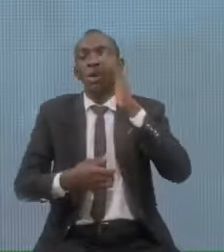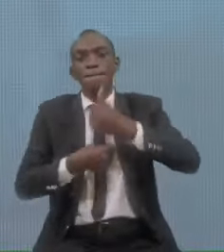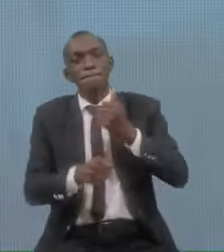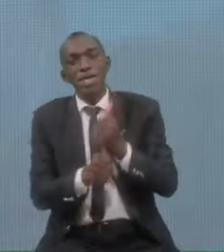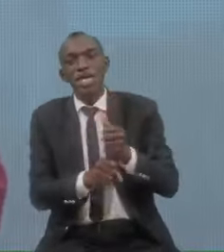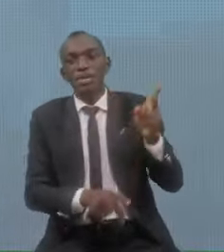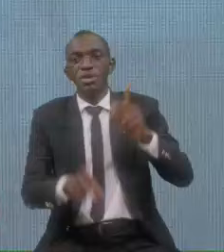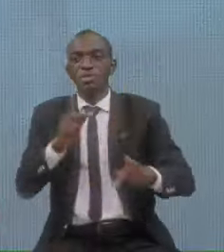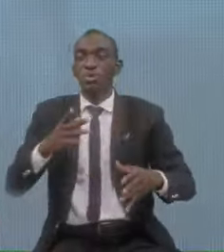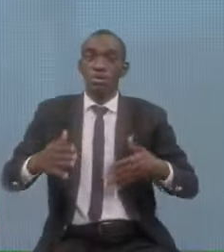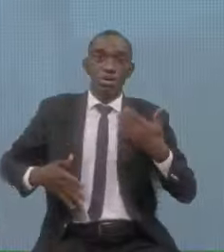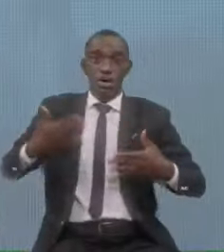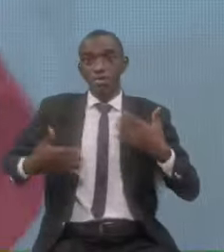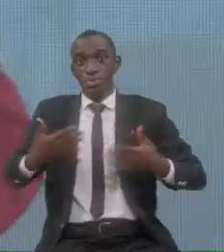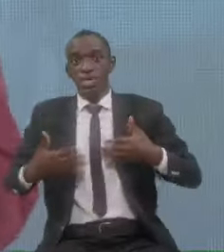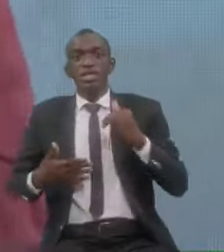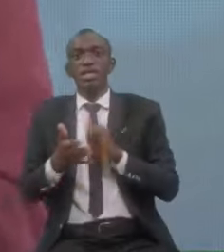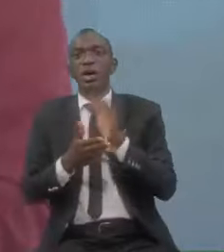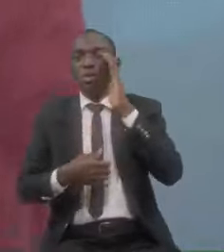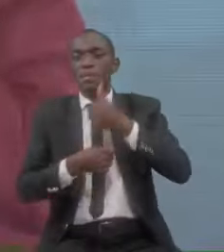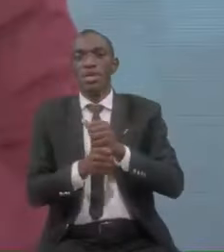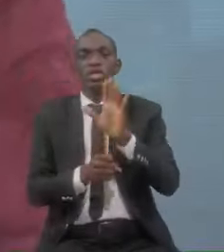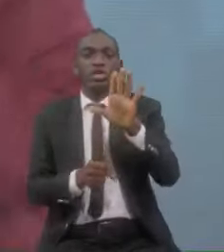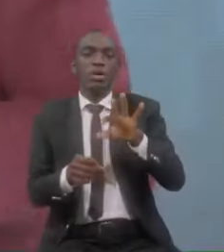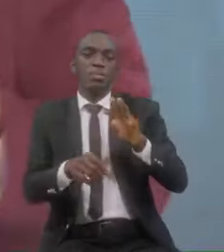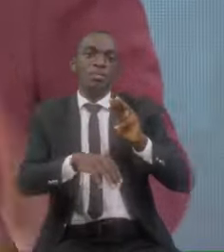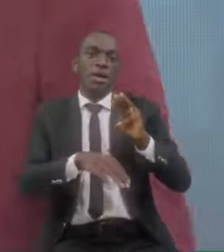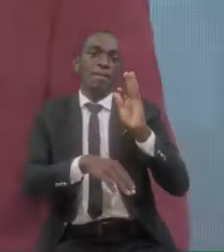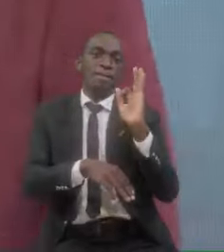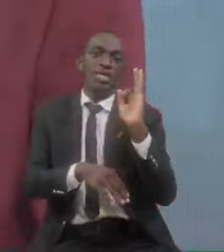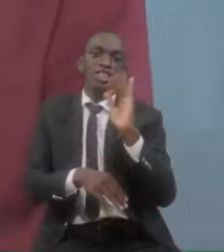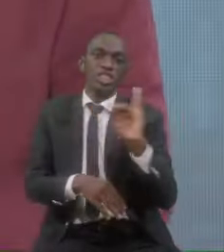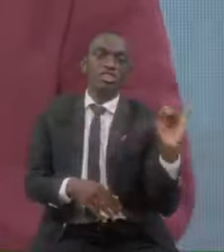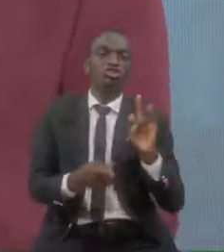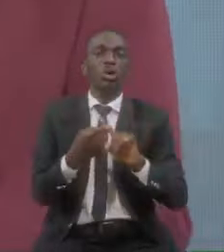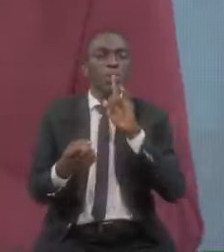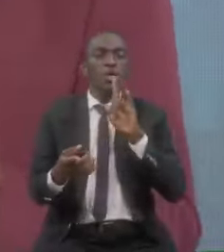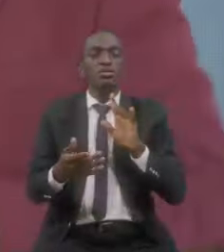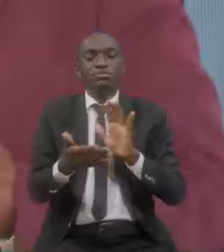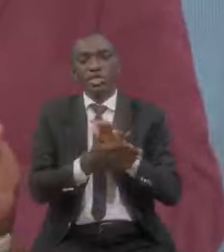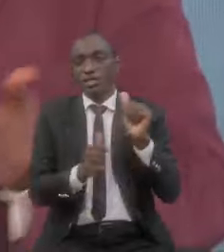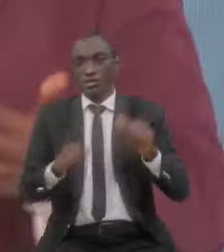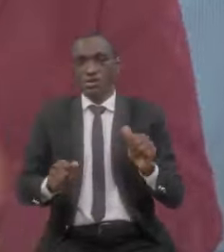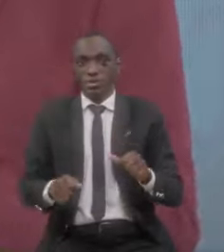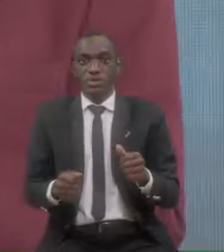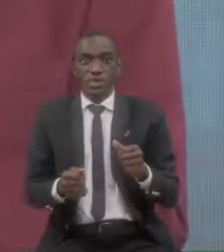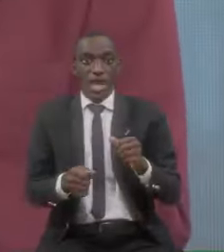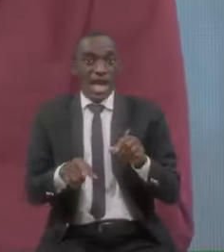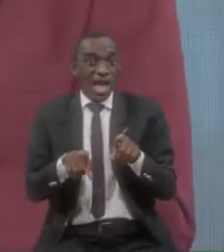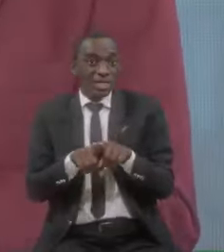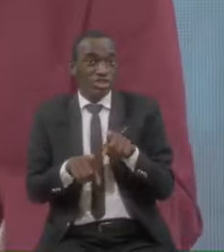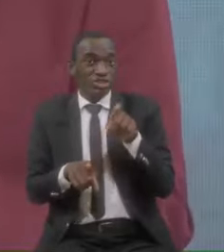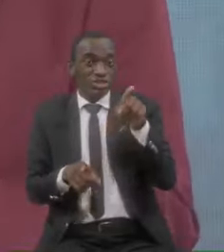message believable. And then you write there while you are standing, you conjure a